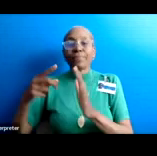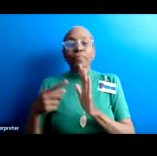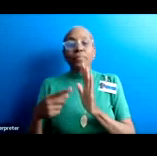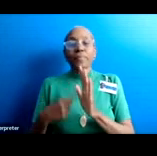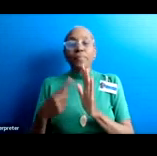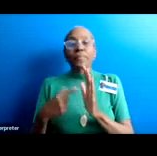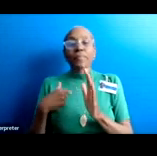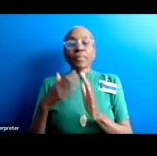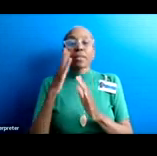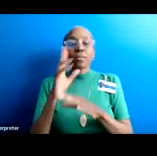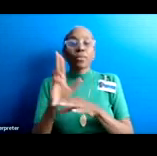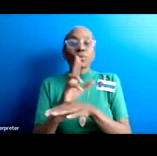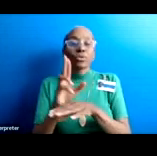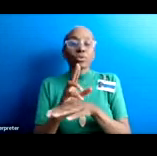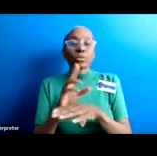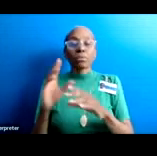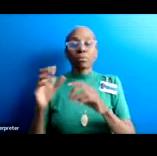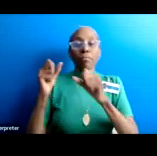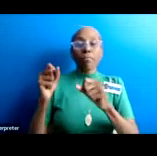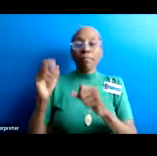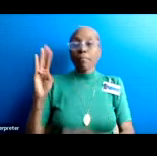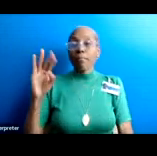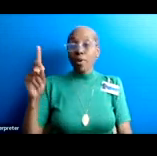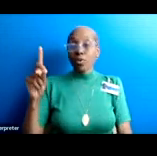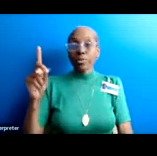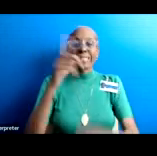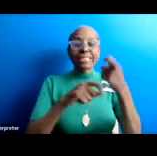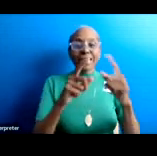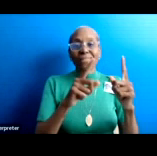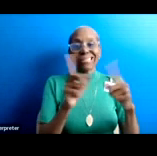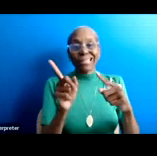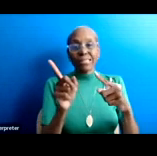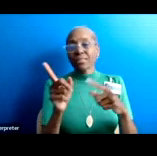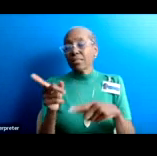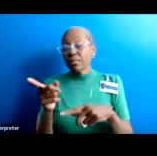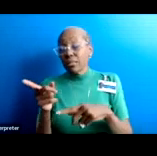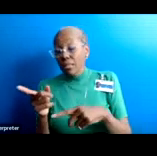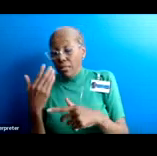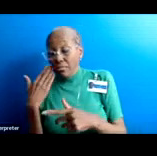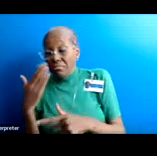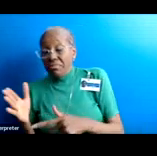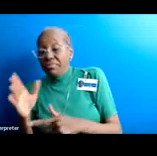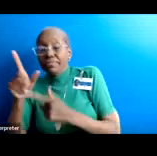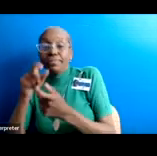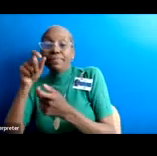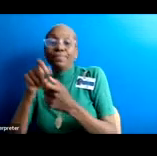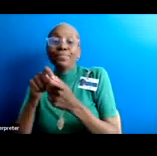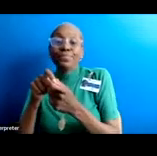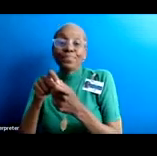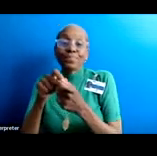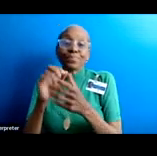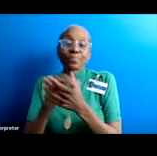sometimes use bold instead of italics, but I don't know that there's any specific